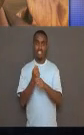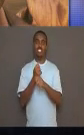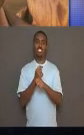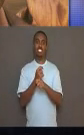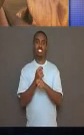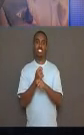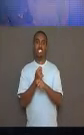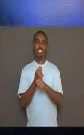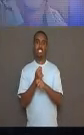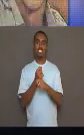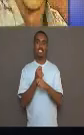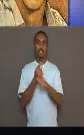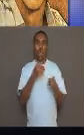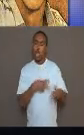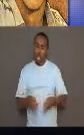action-adventure.